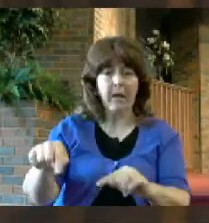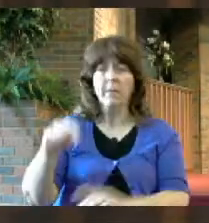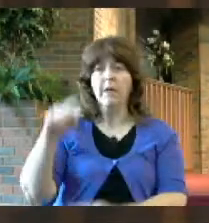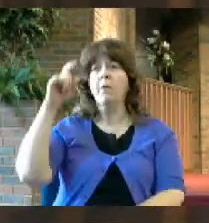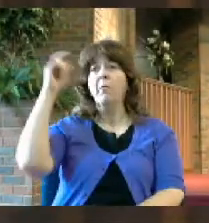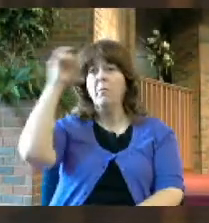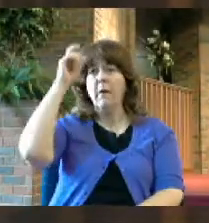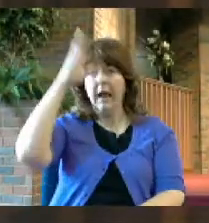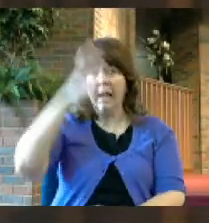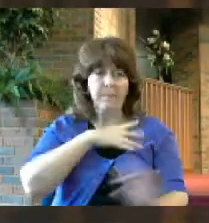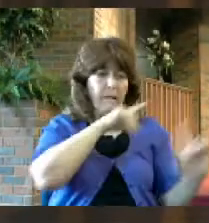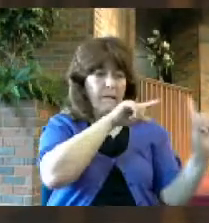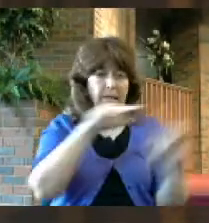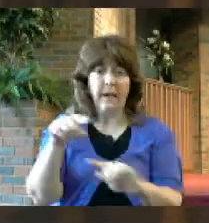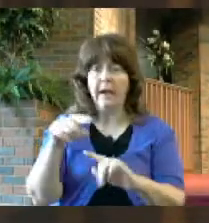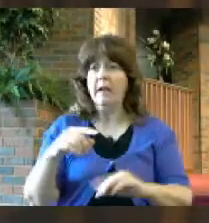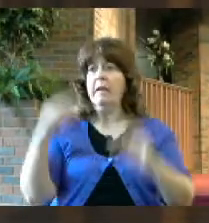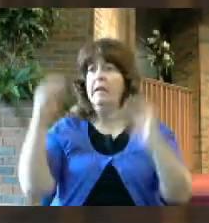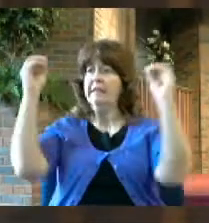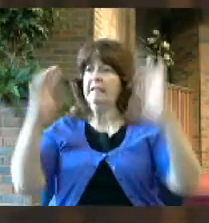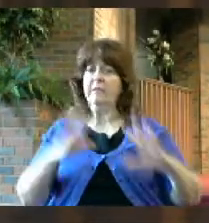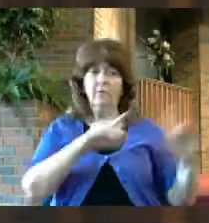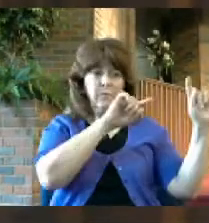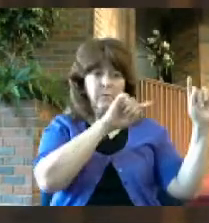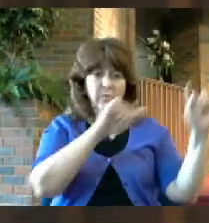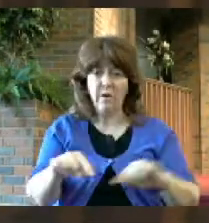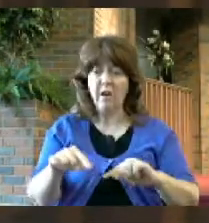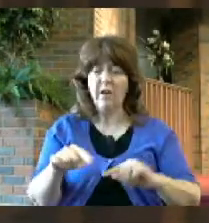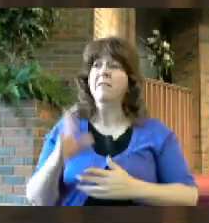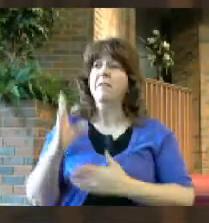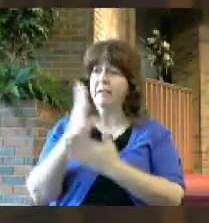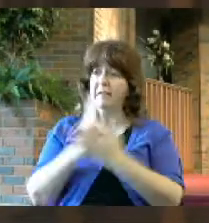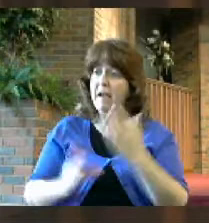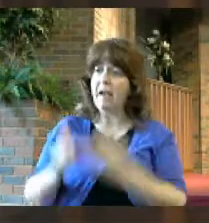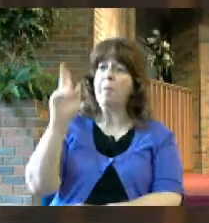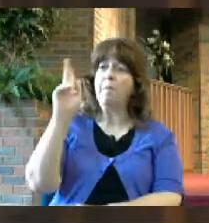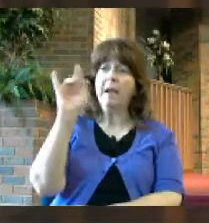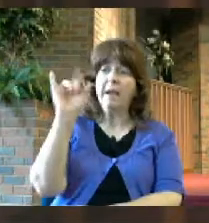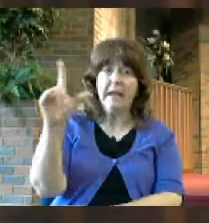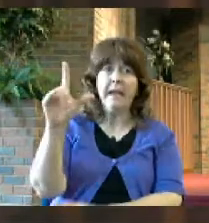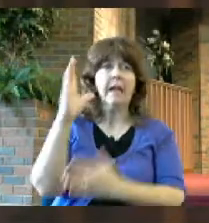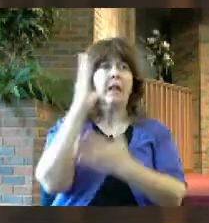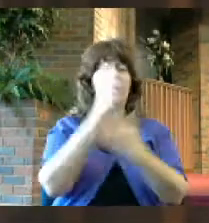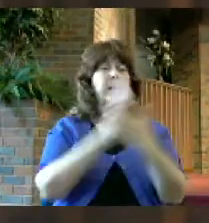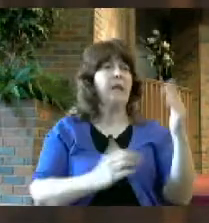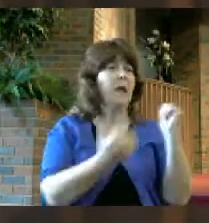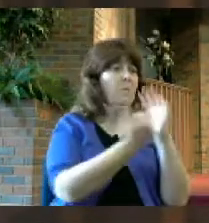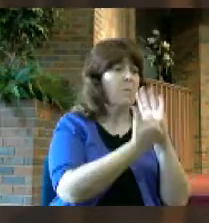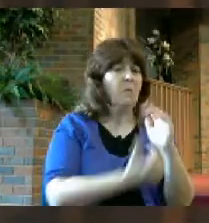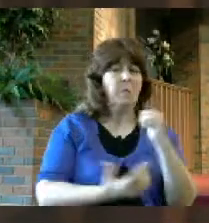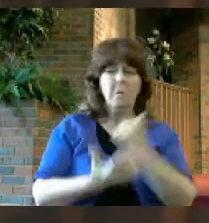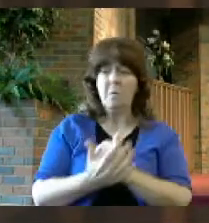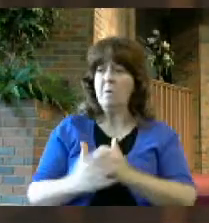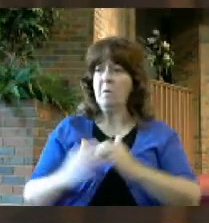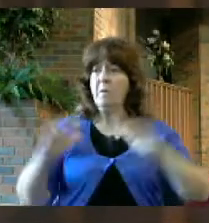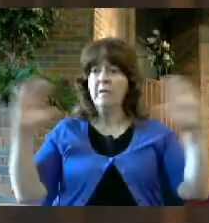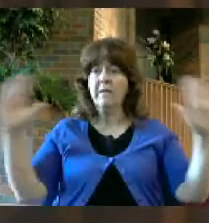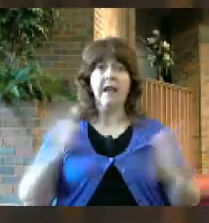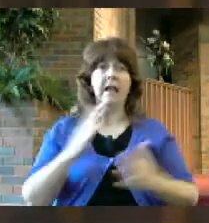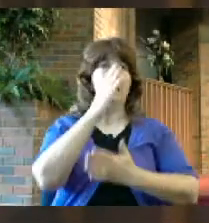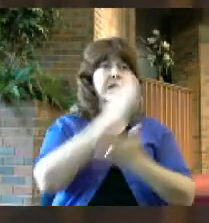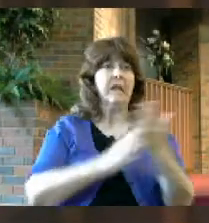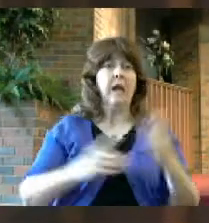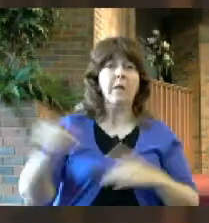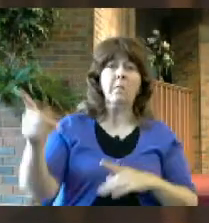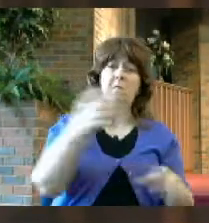will kill and crucify, and some of them you will scourge in your synagogues and persecute from